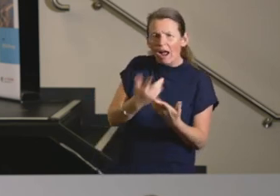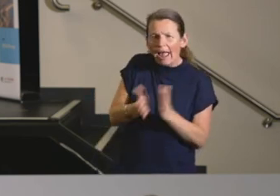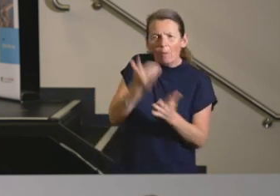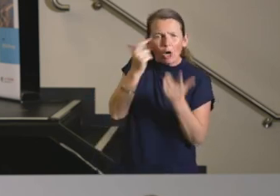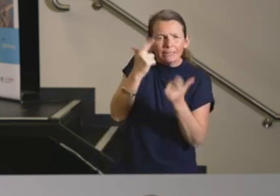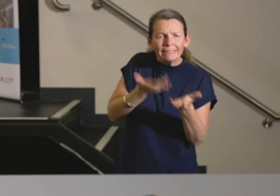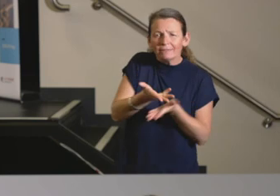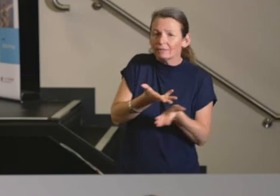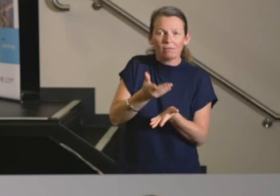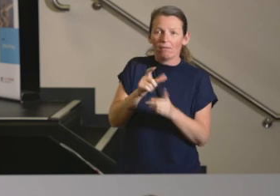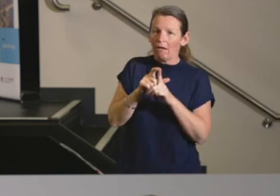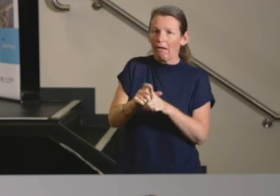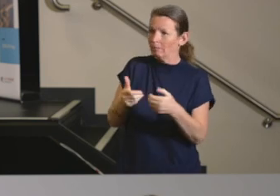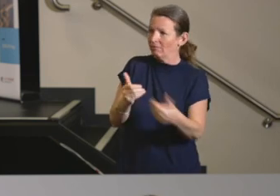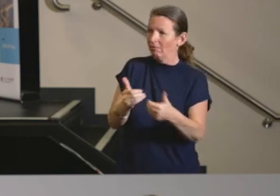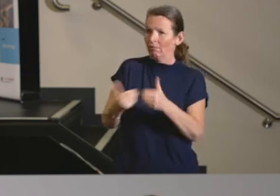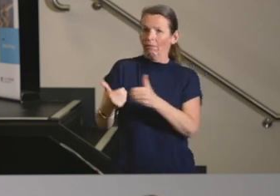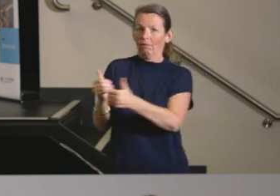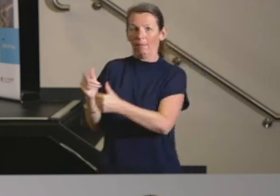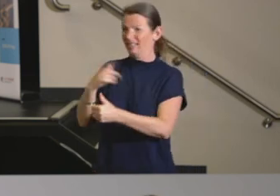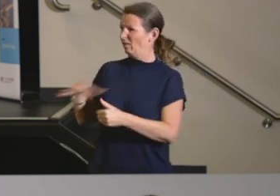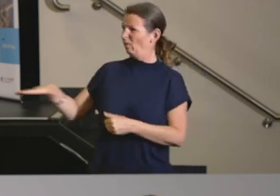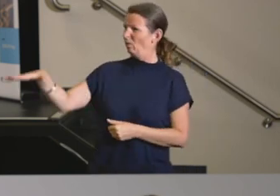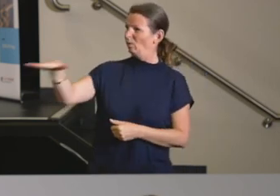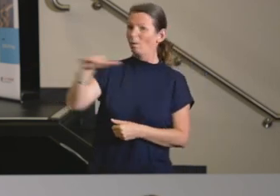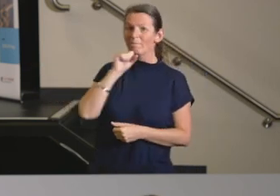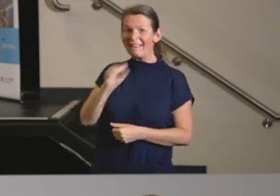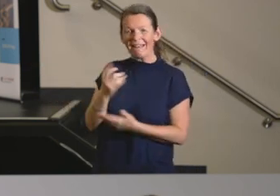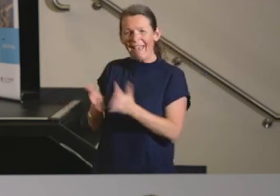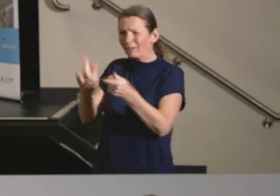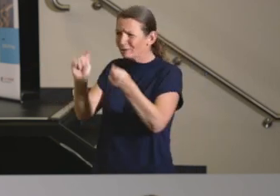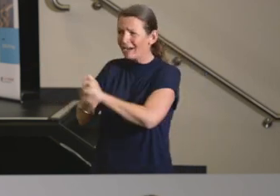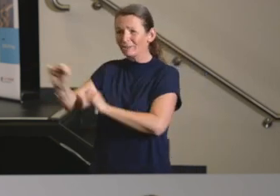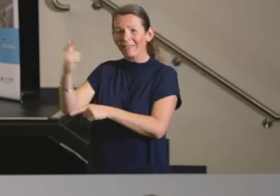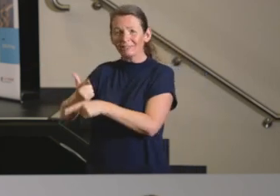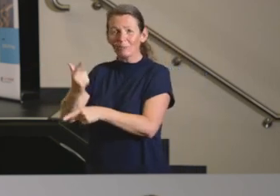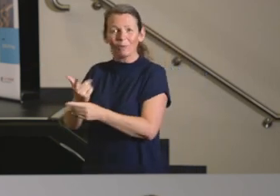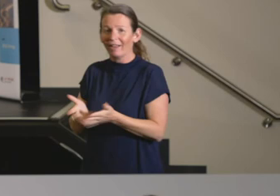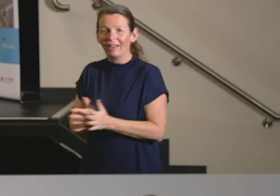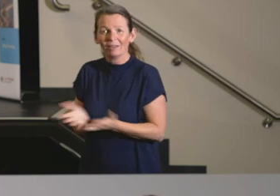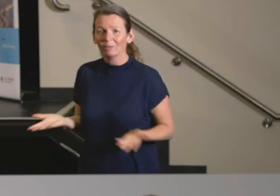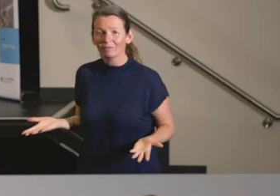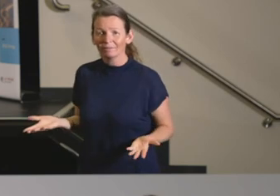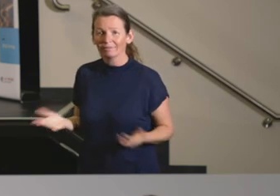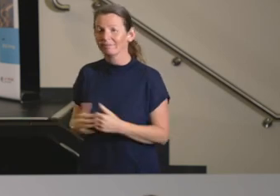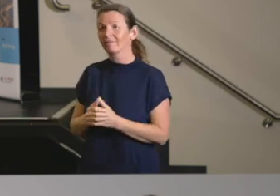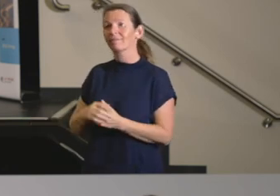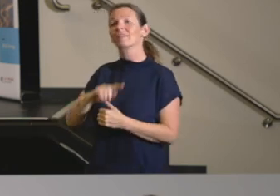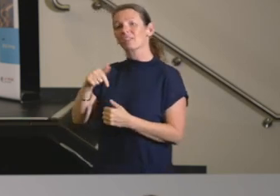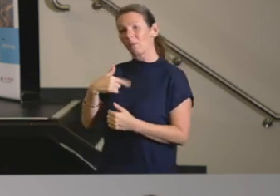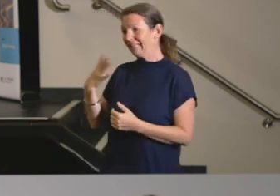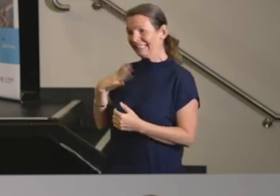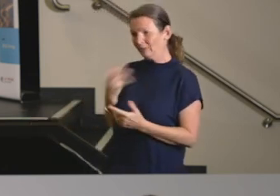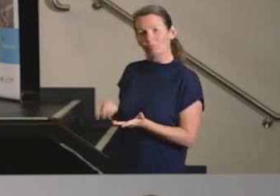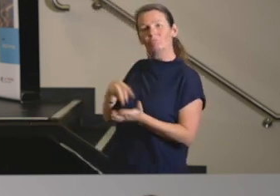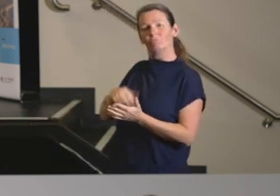more representation of women in that house and change the narrative and make sure and redefine what is culturally,